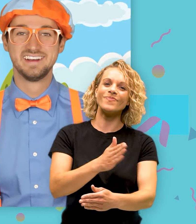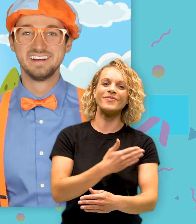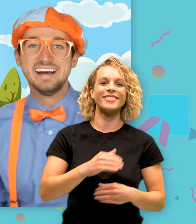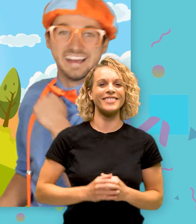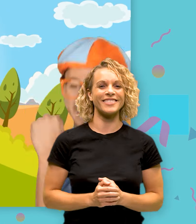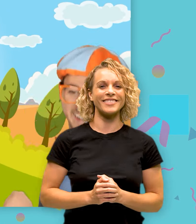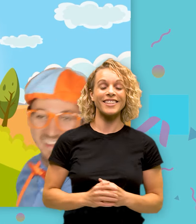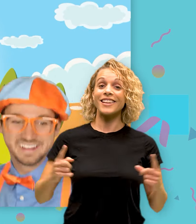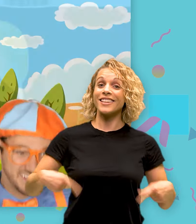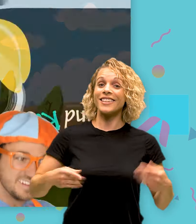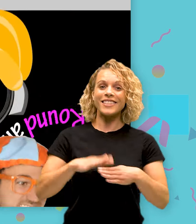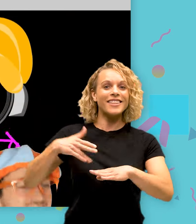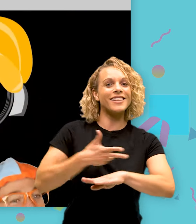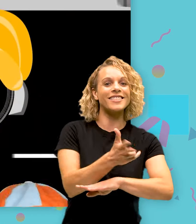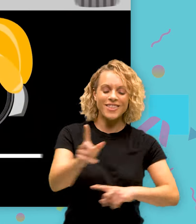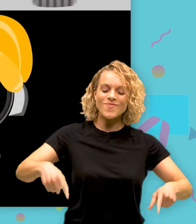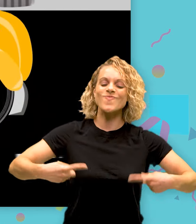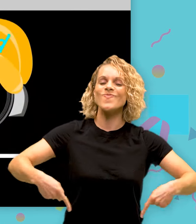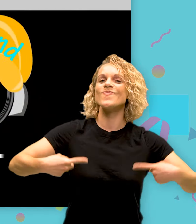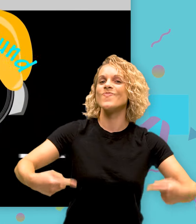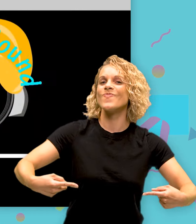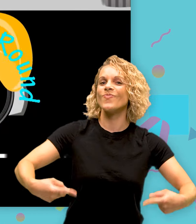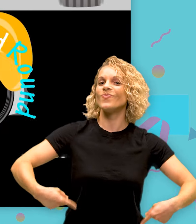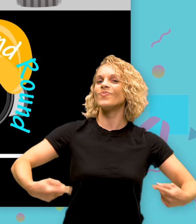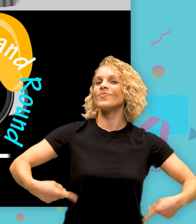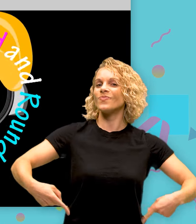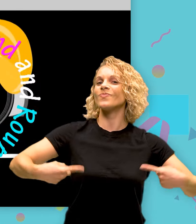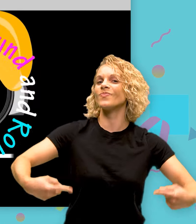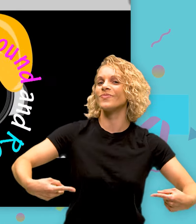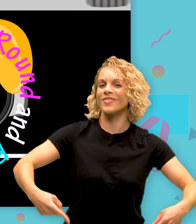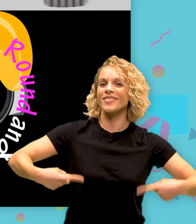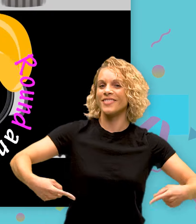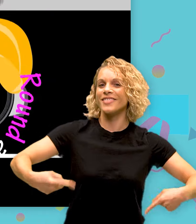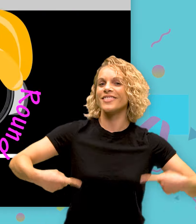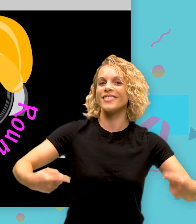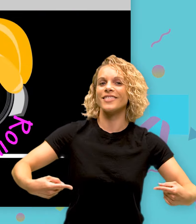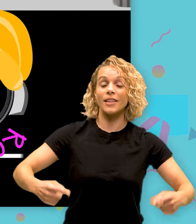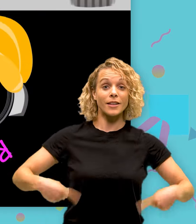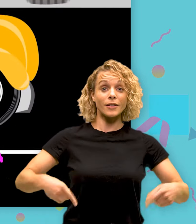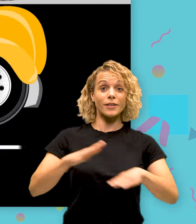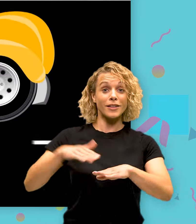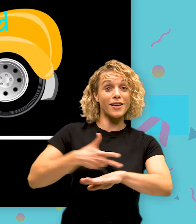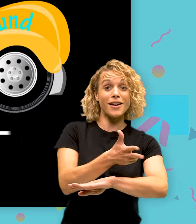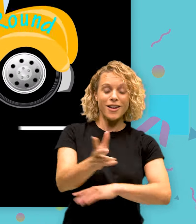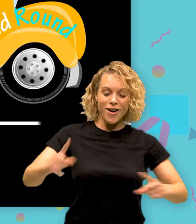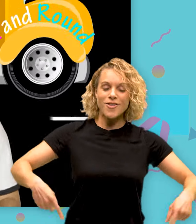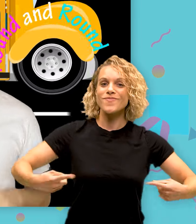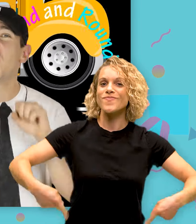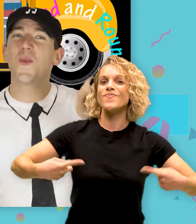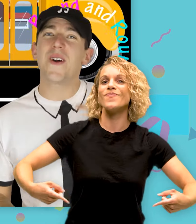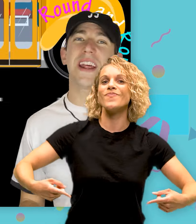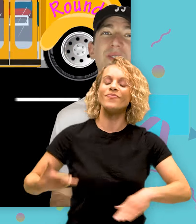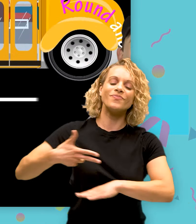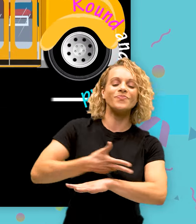along! The wheels on the bus go round and round, round and round, round and round. The wheels on the bus